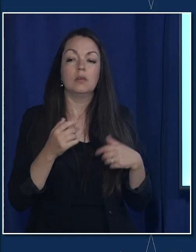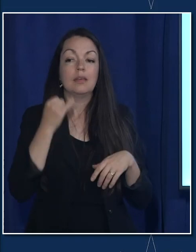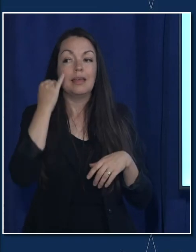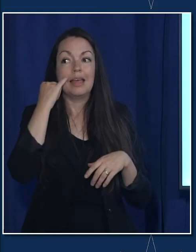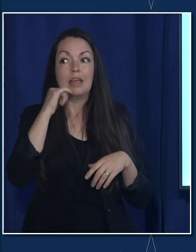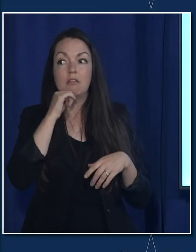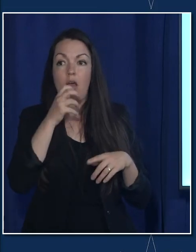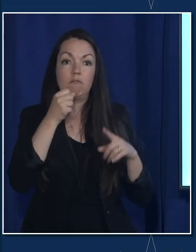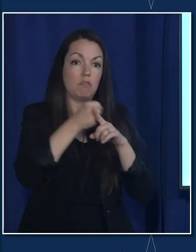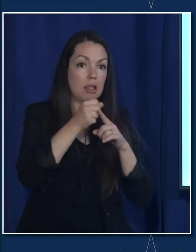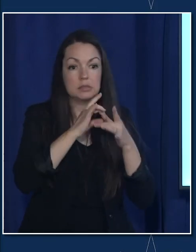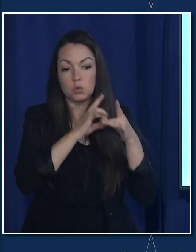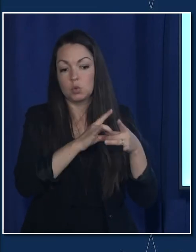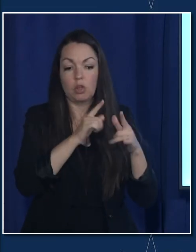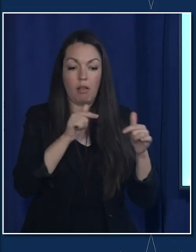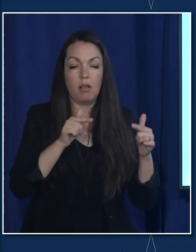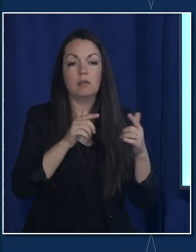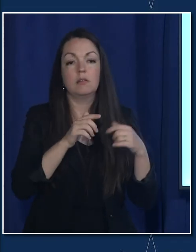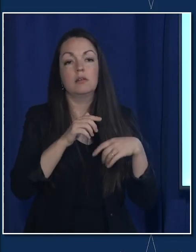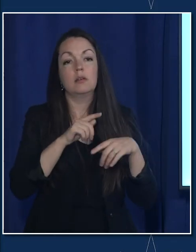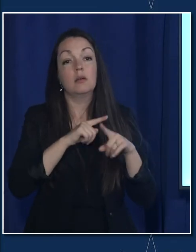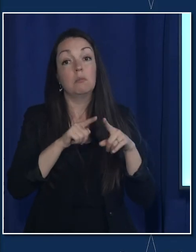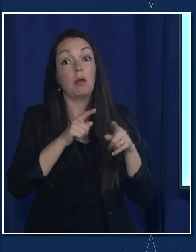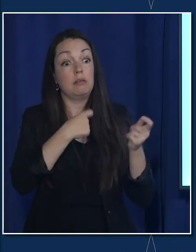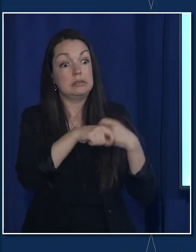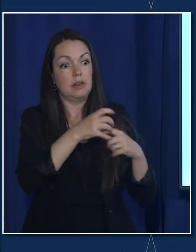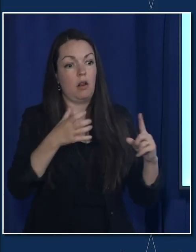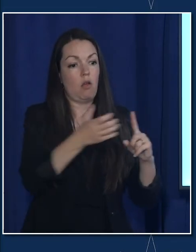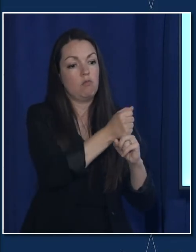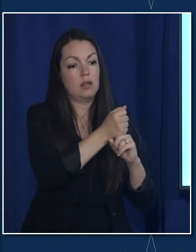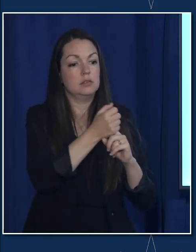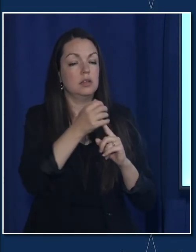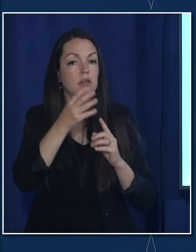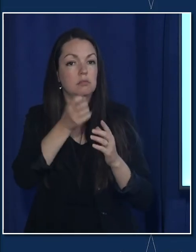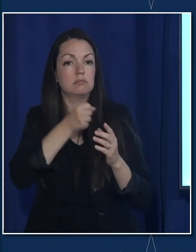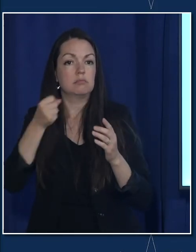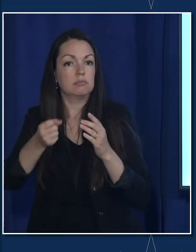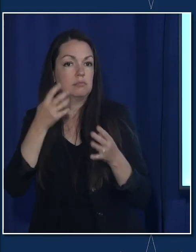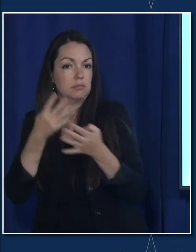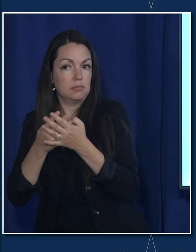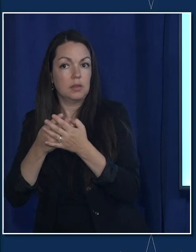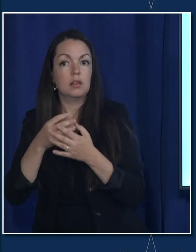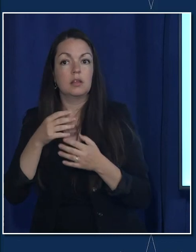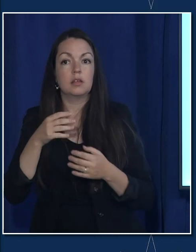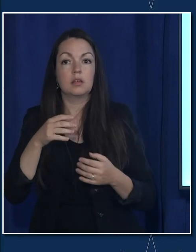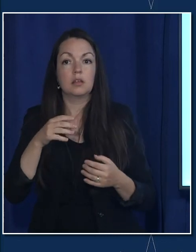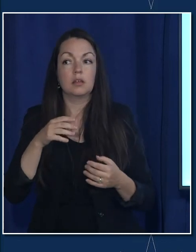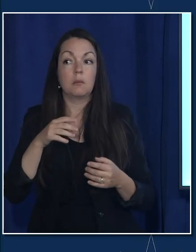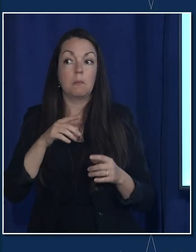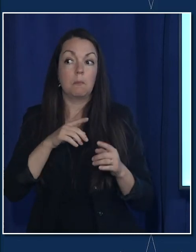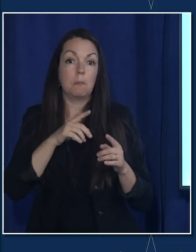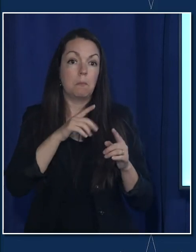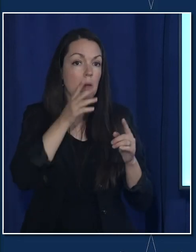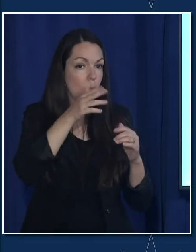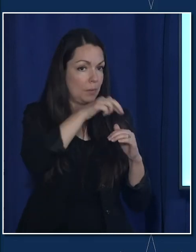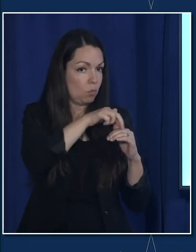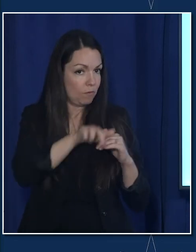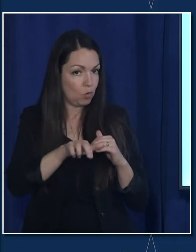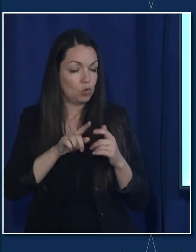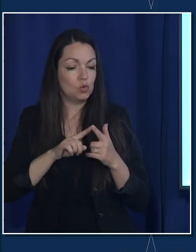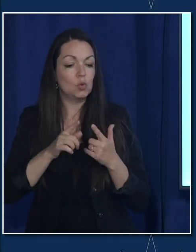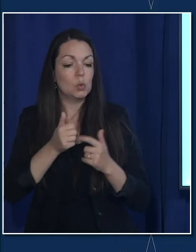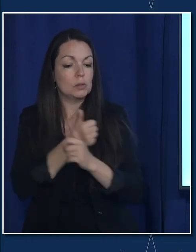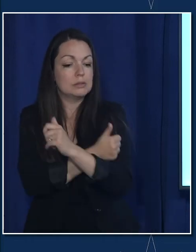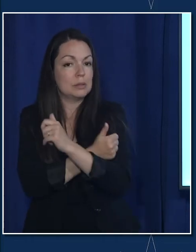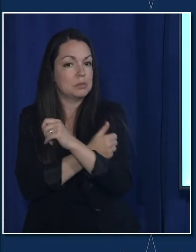violence associated, instead of actually arresting and booking them into the criminal justice system, they're actually being referred into substance